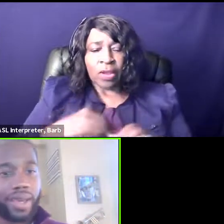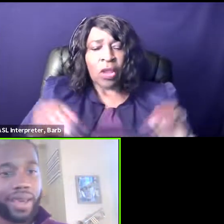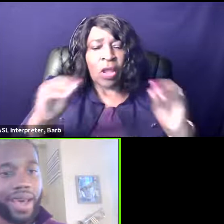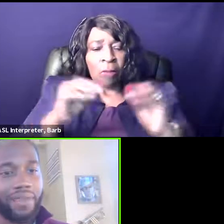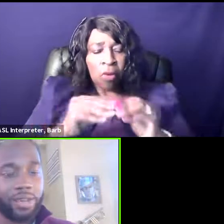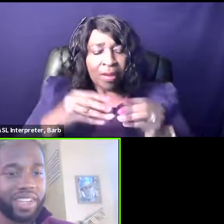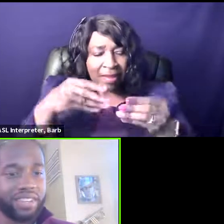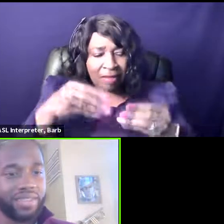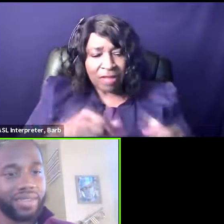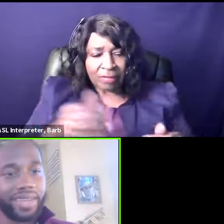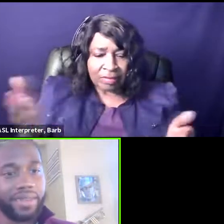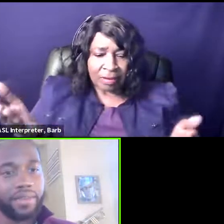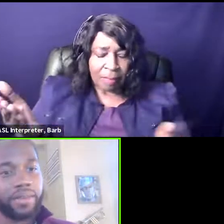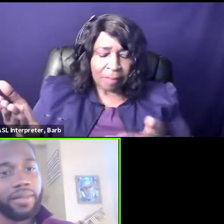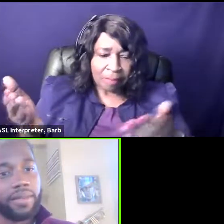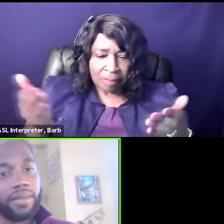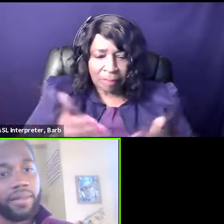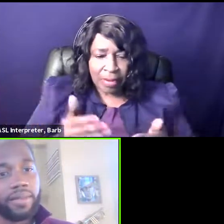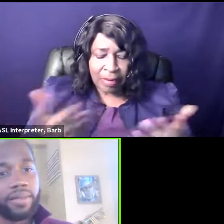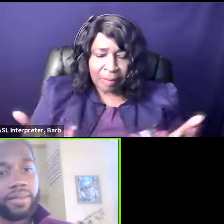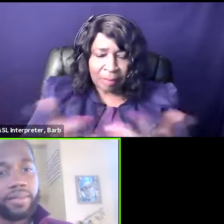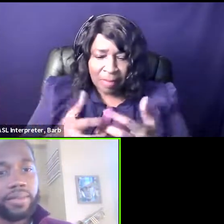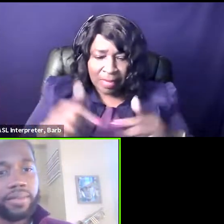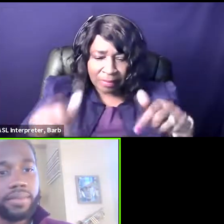two conversations together?